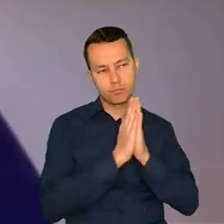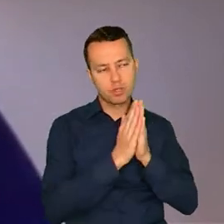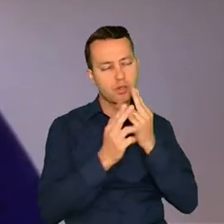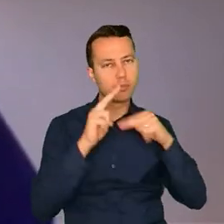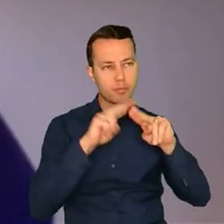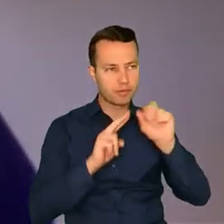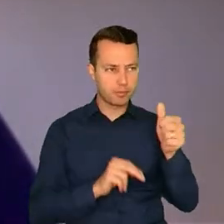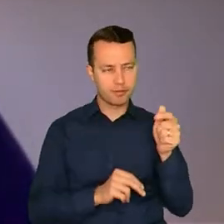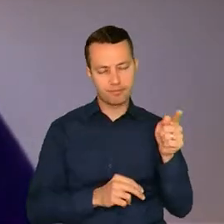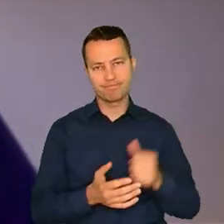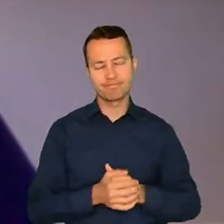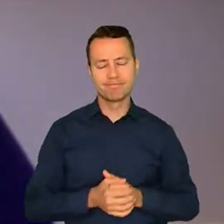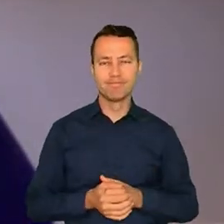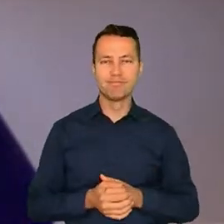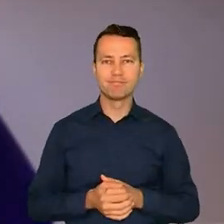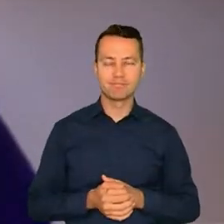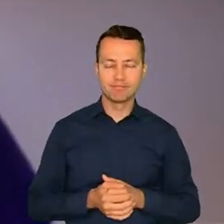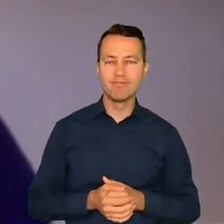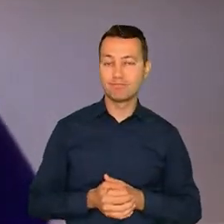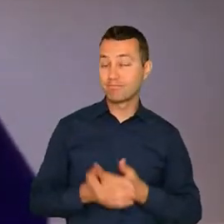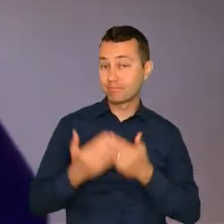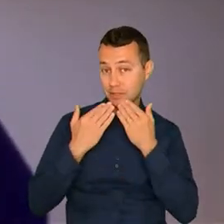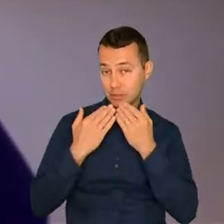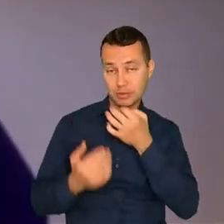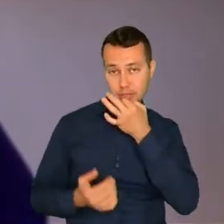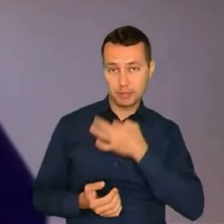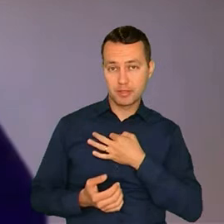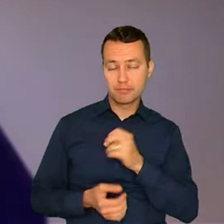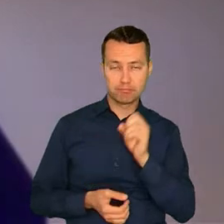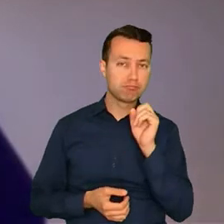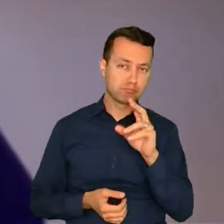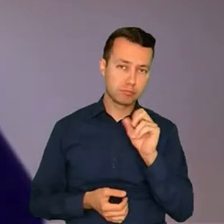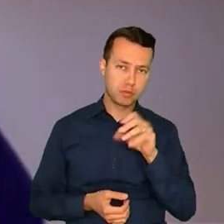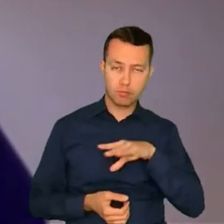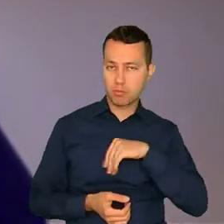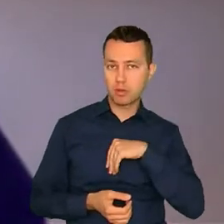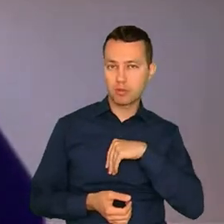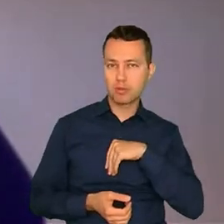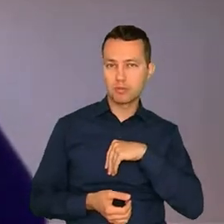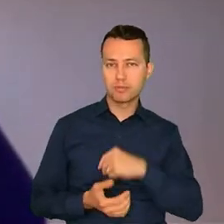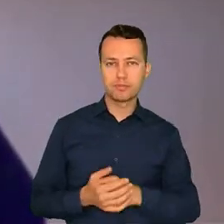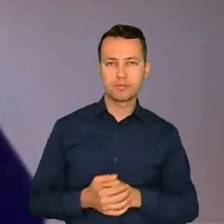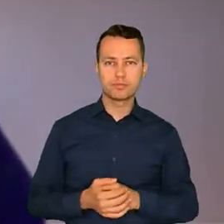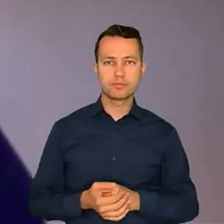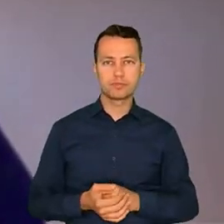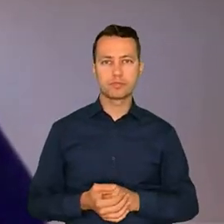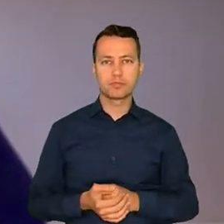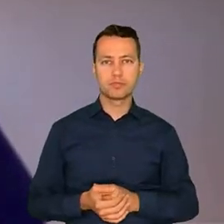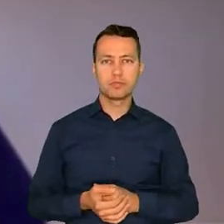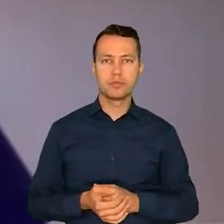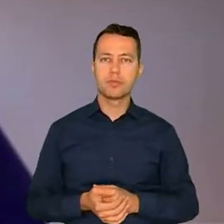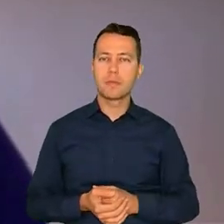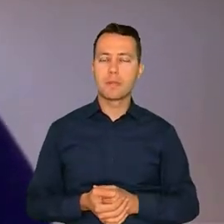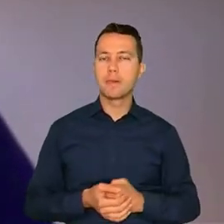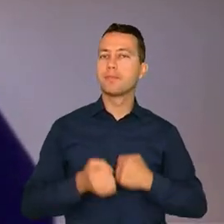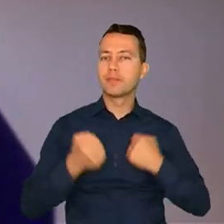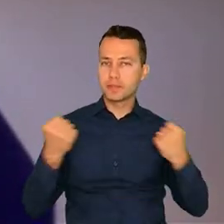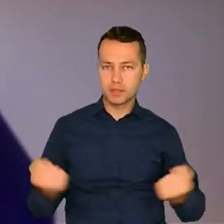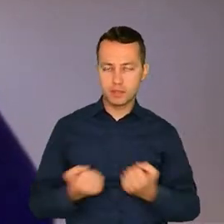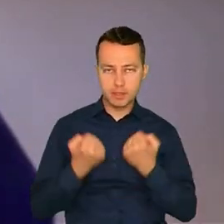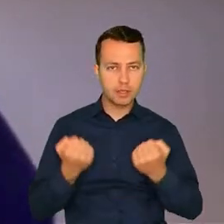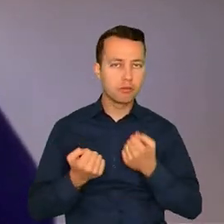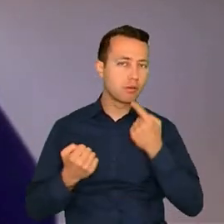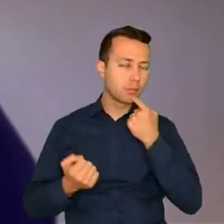Yes, very much so. Thank you very much for this question. I believe that to a certain extent I tried